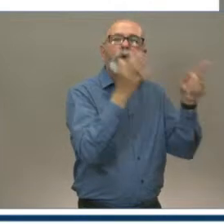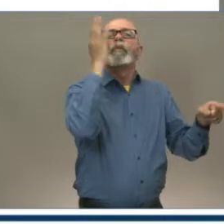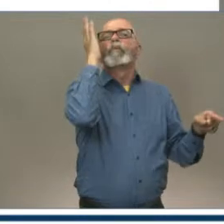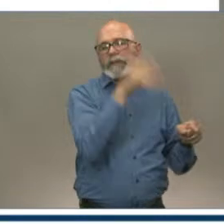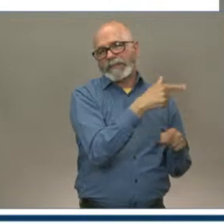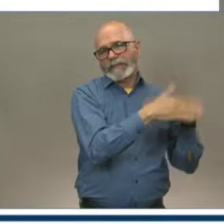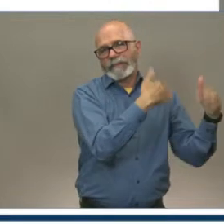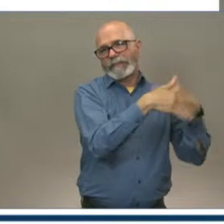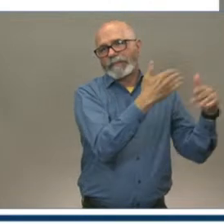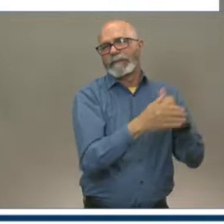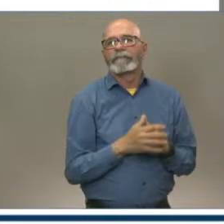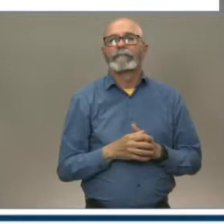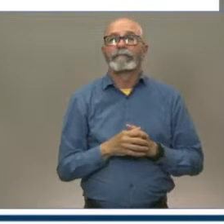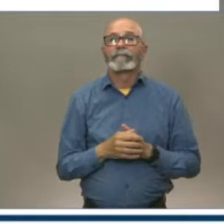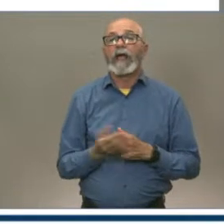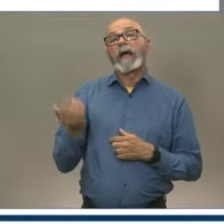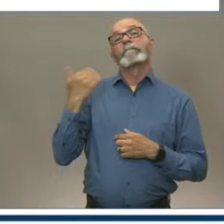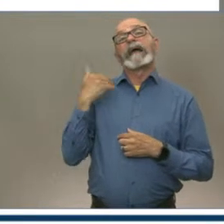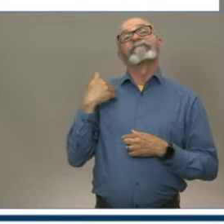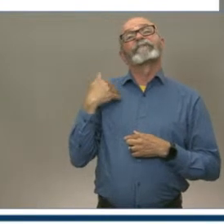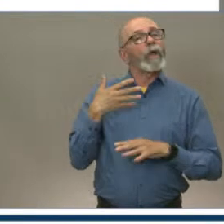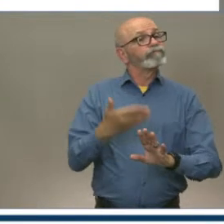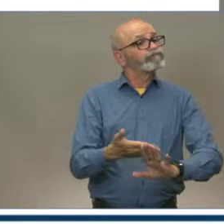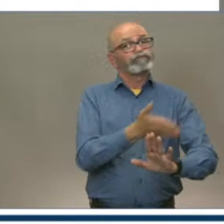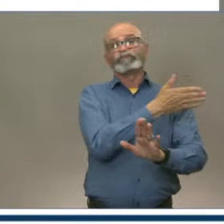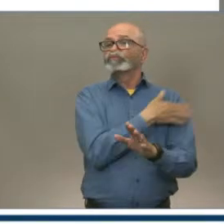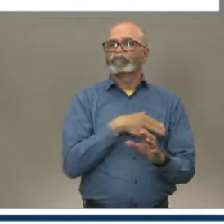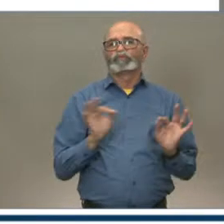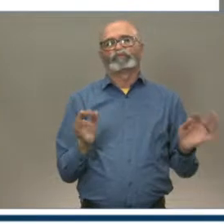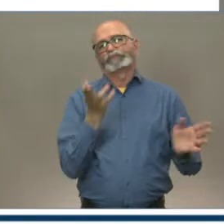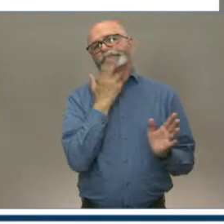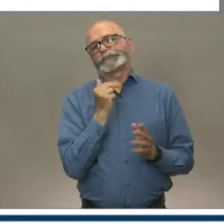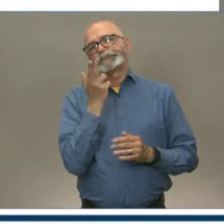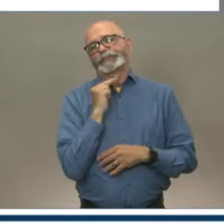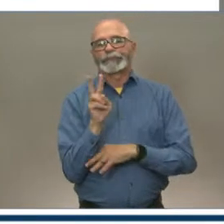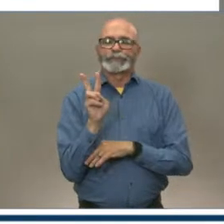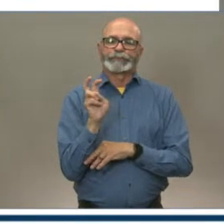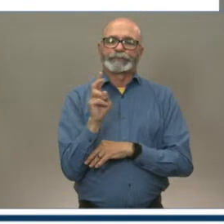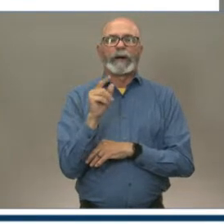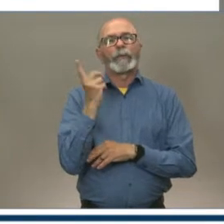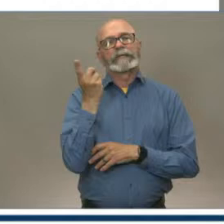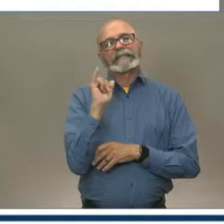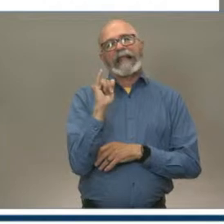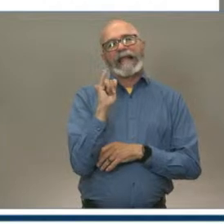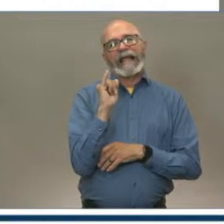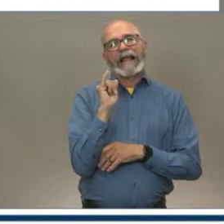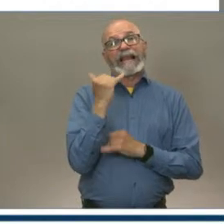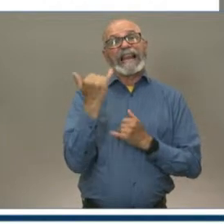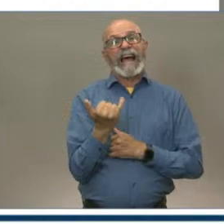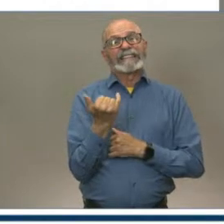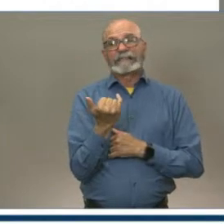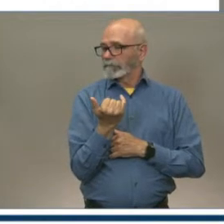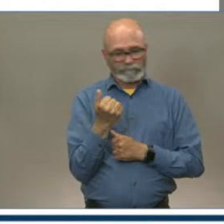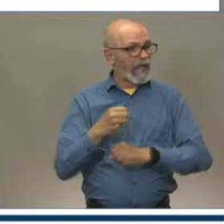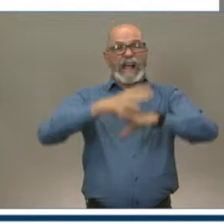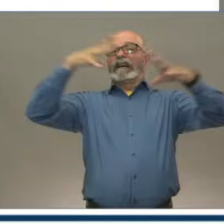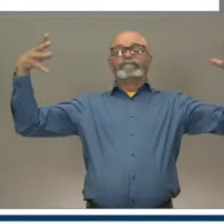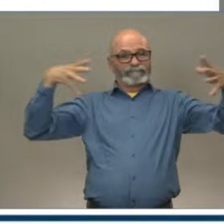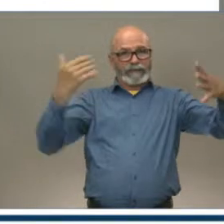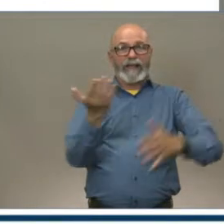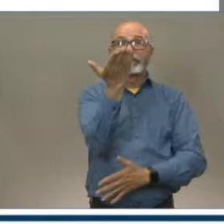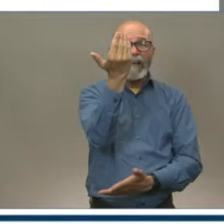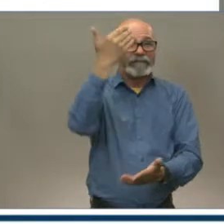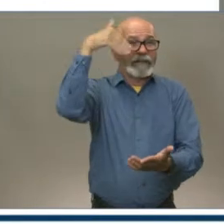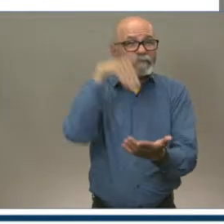we could do 200 tests a day. Now we're close to doing 15,000 a day. And let me take a moment too,